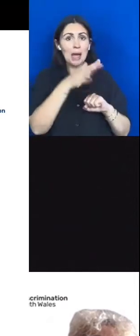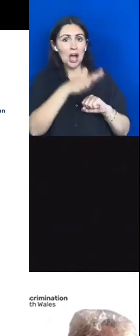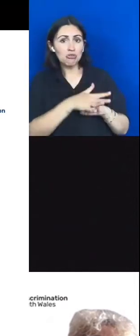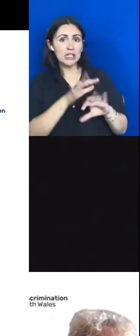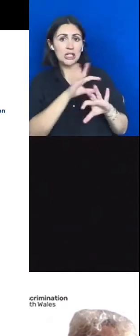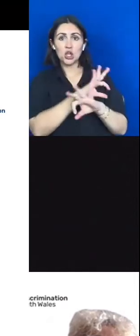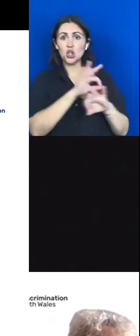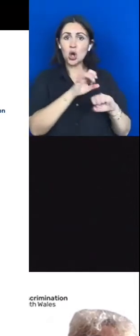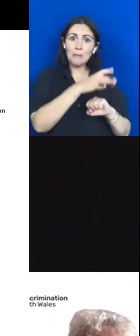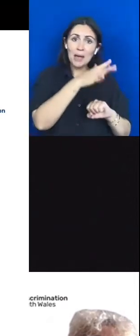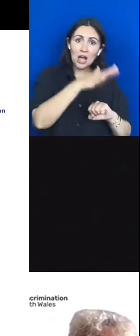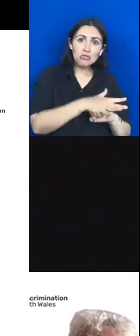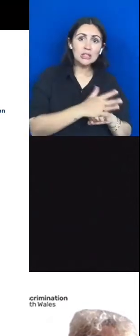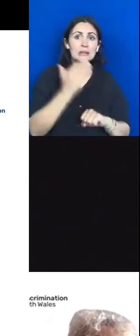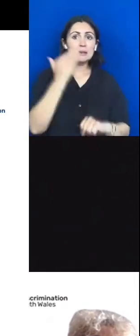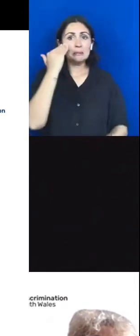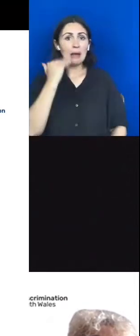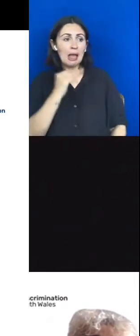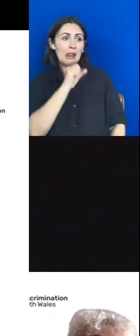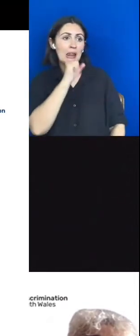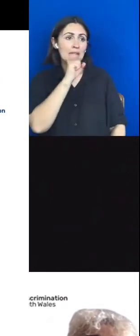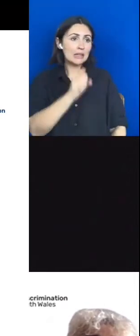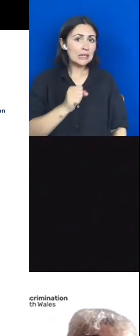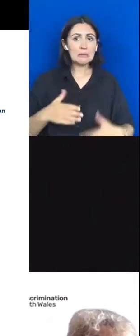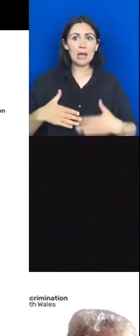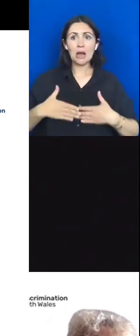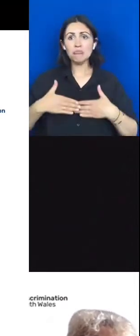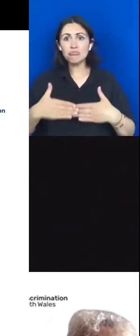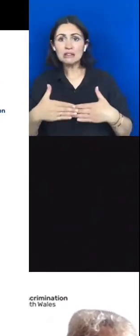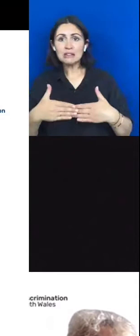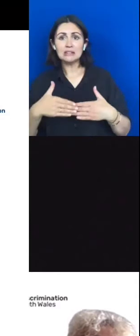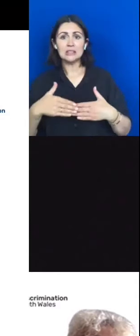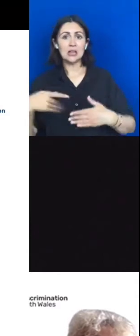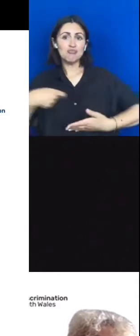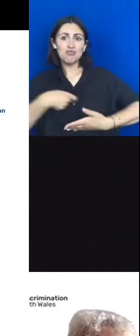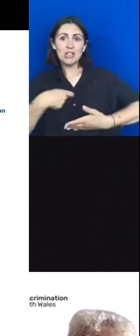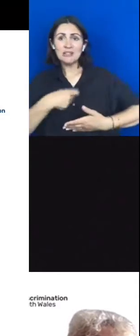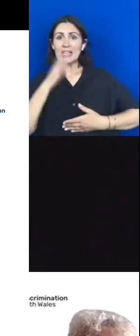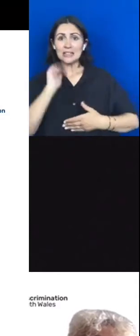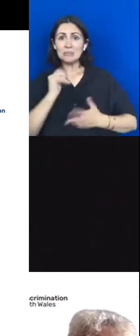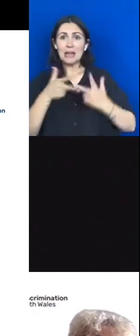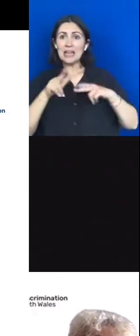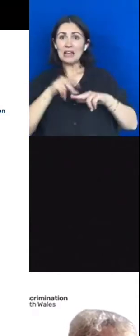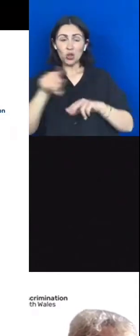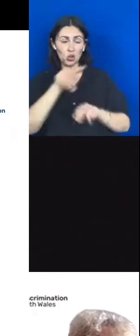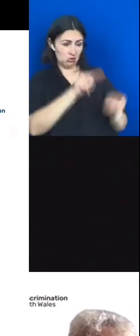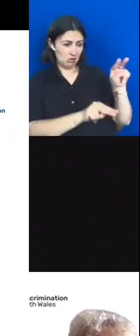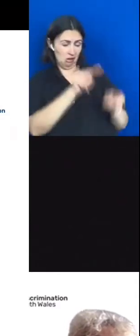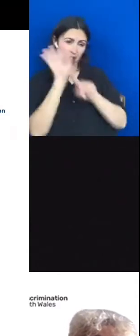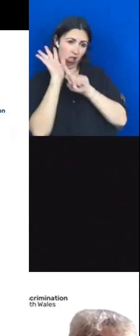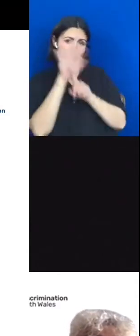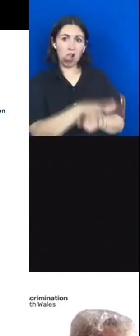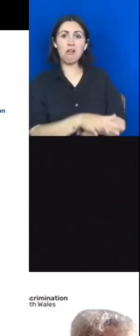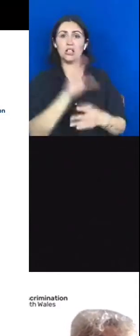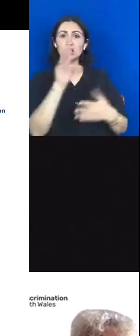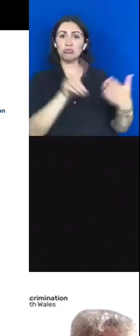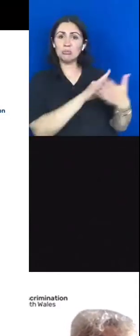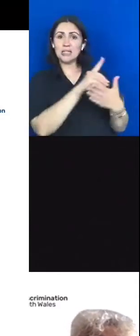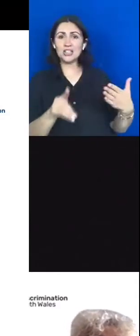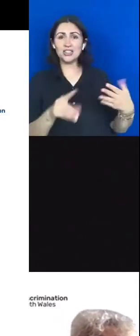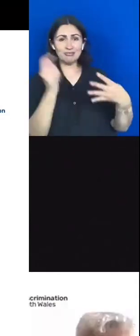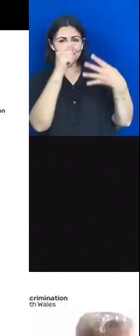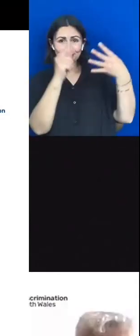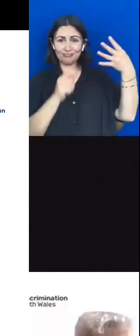responsibility, age, marital or domestic status, sex, including